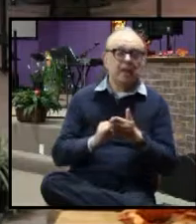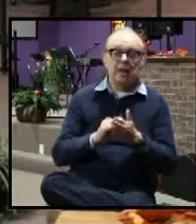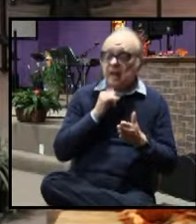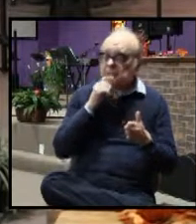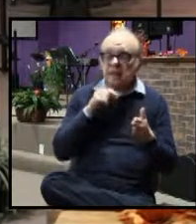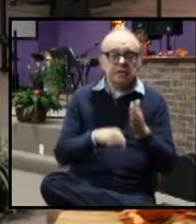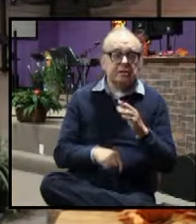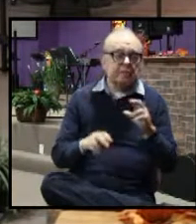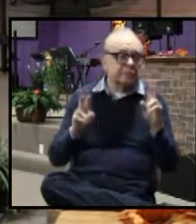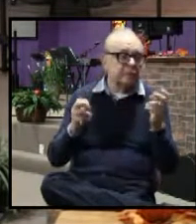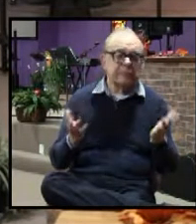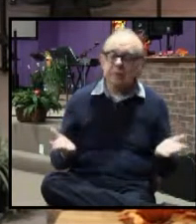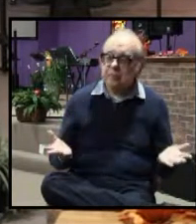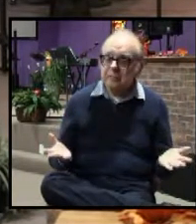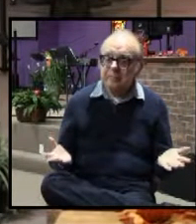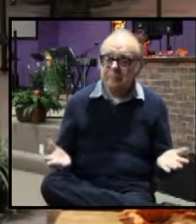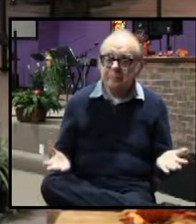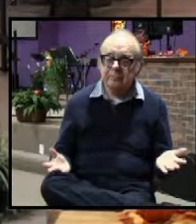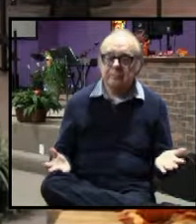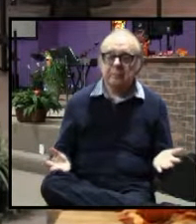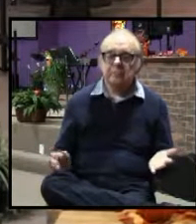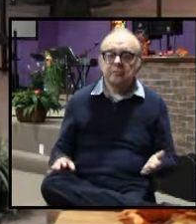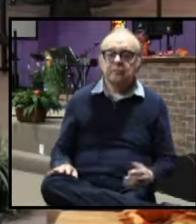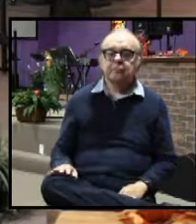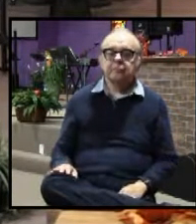That's not too deep.